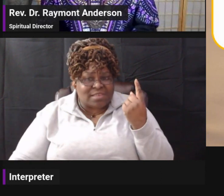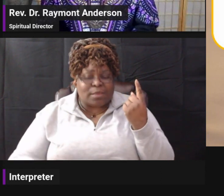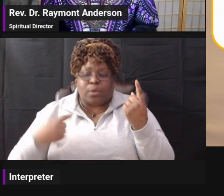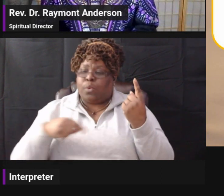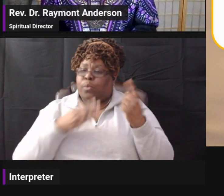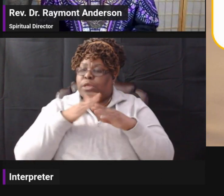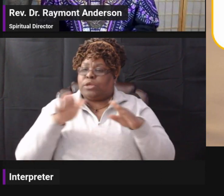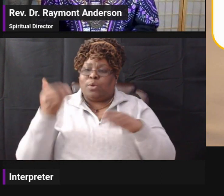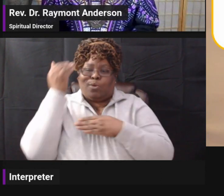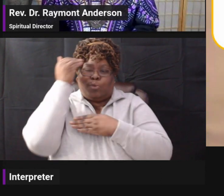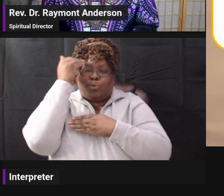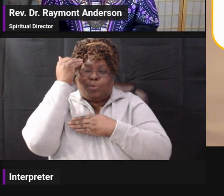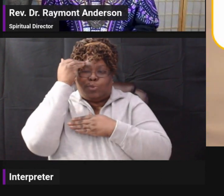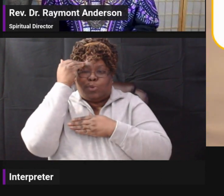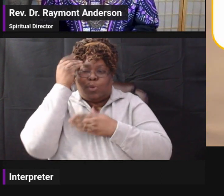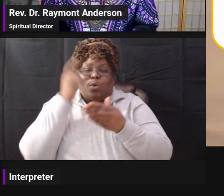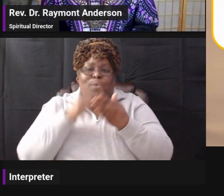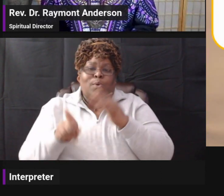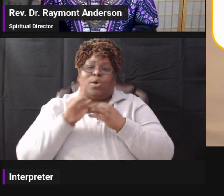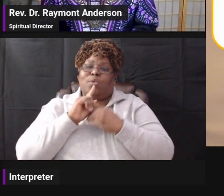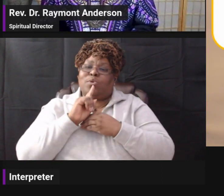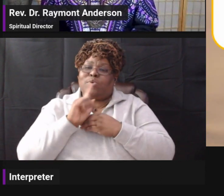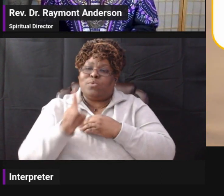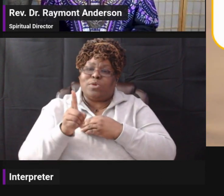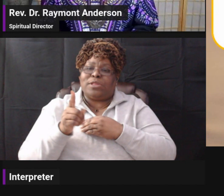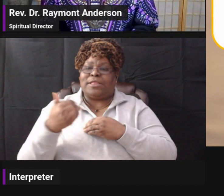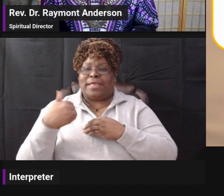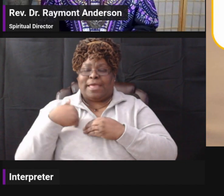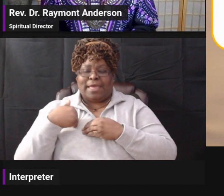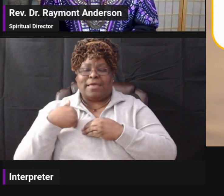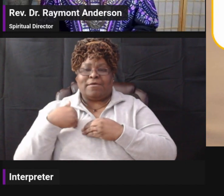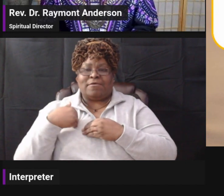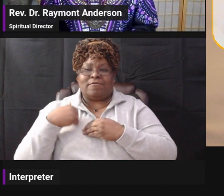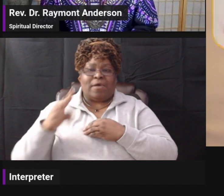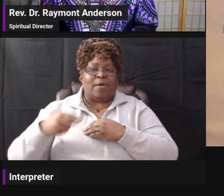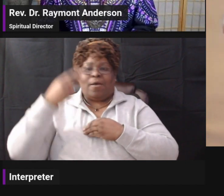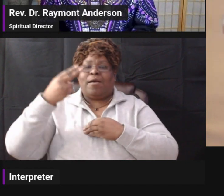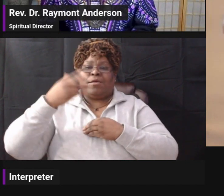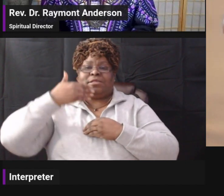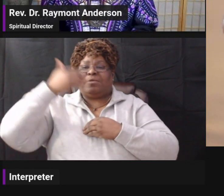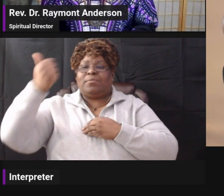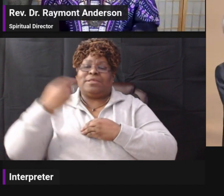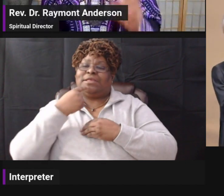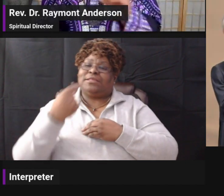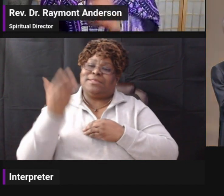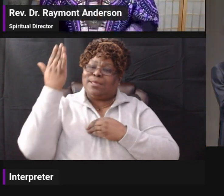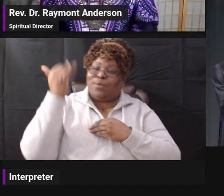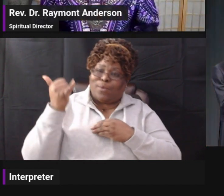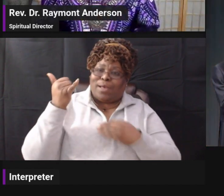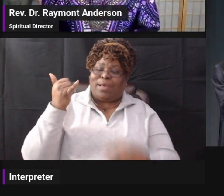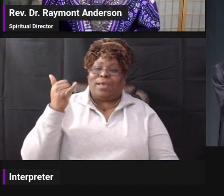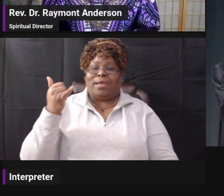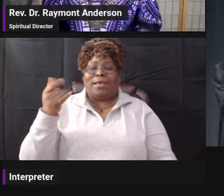Did you get that? We lack the awareness of what is actually for our highest and best. And